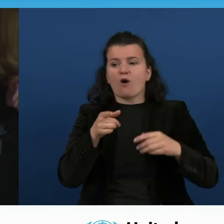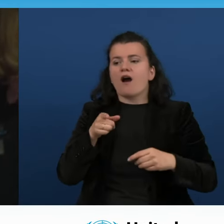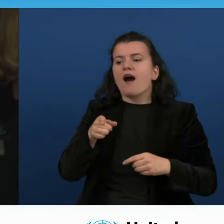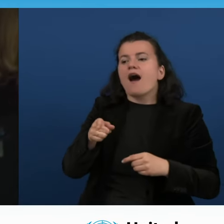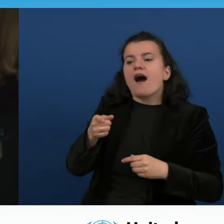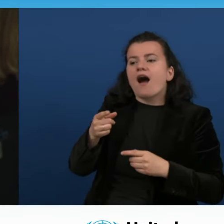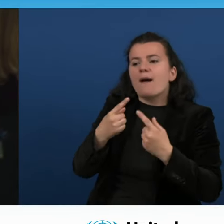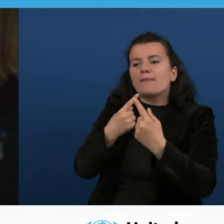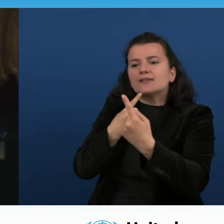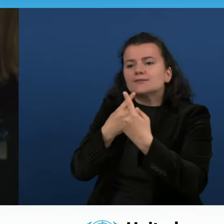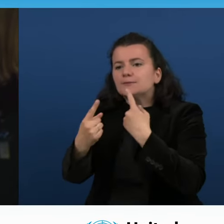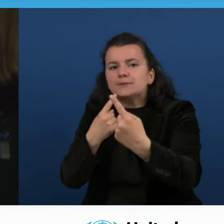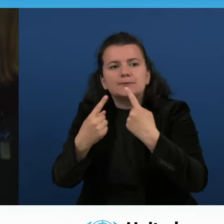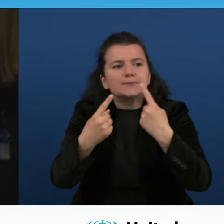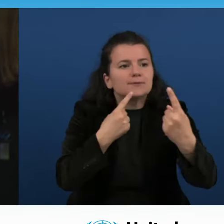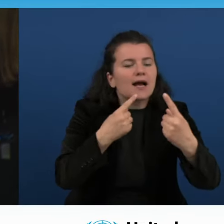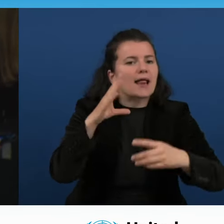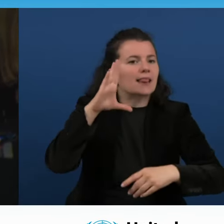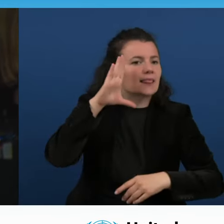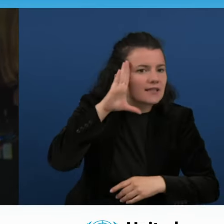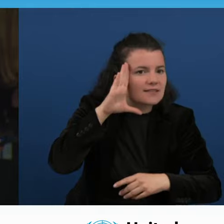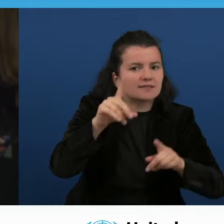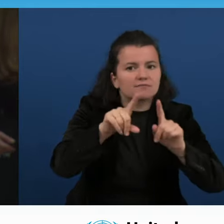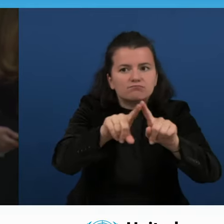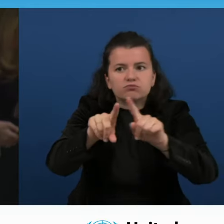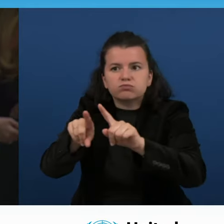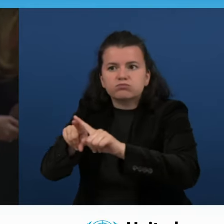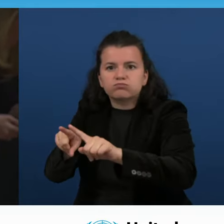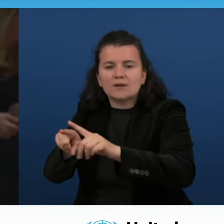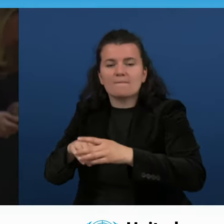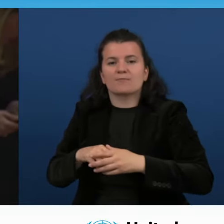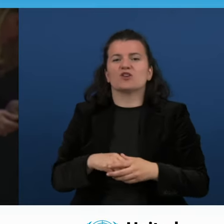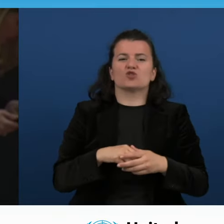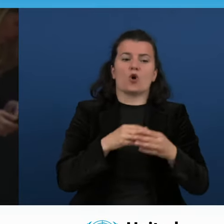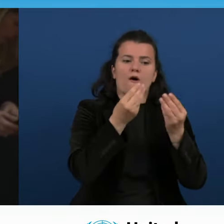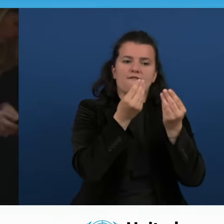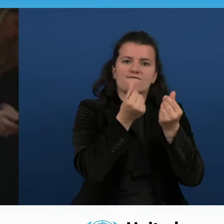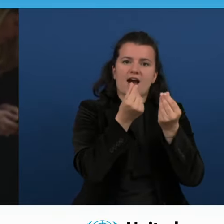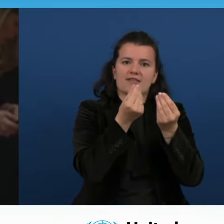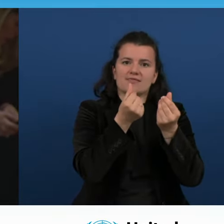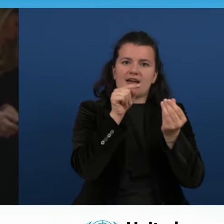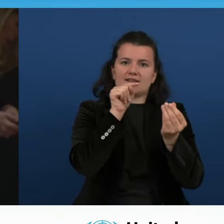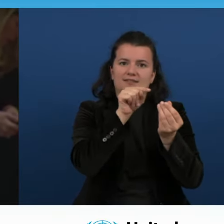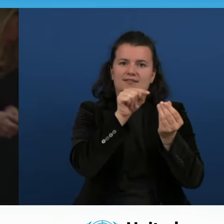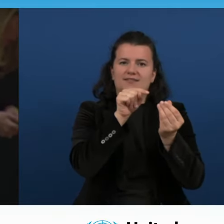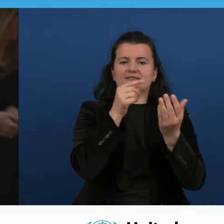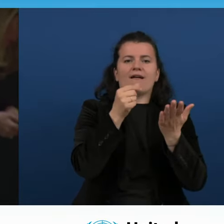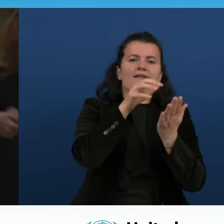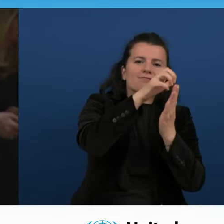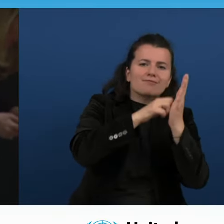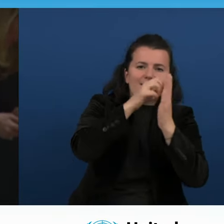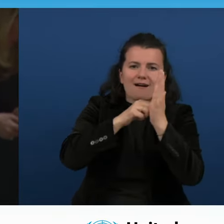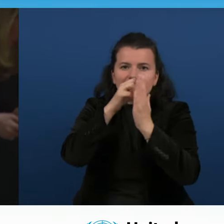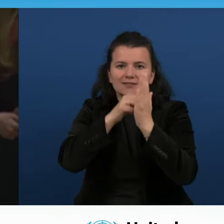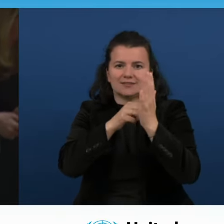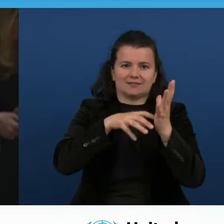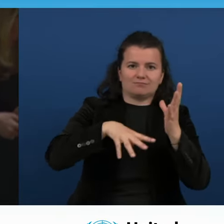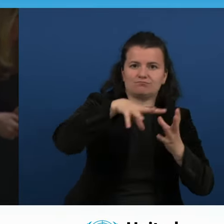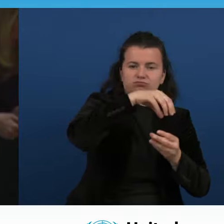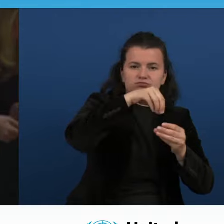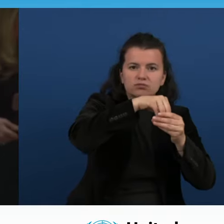inclusive and equitable, and how we can have young people defining those.